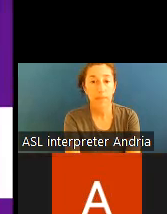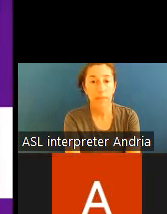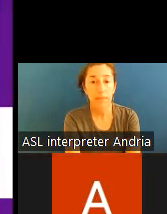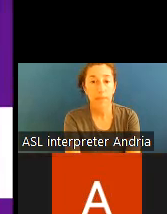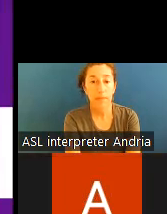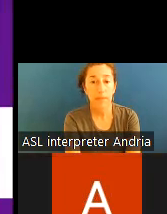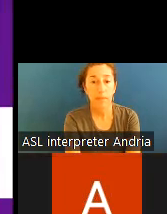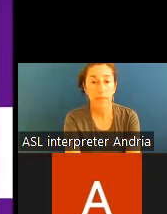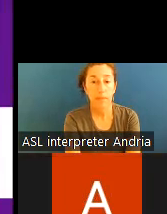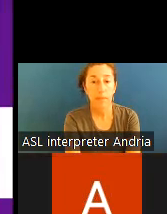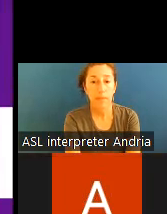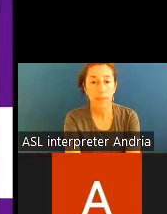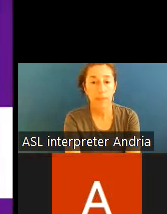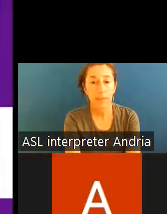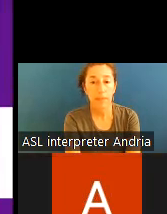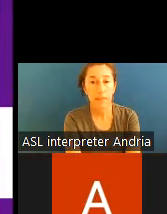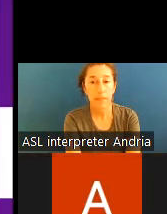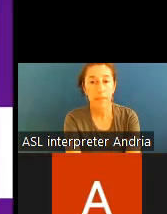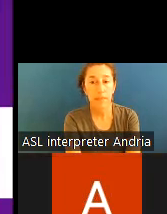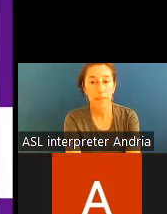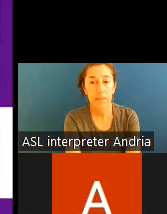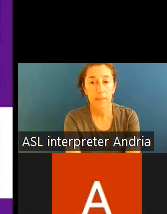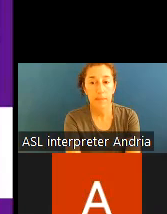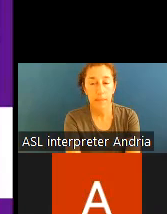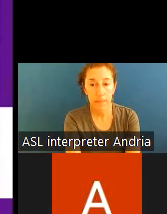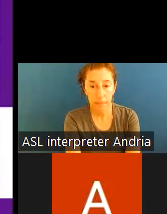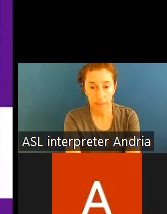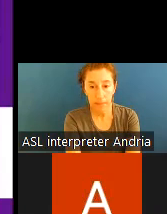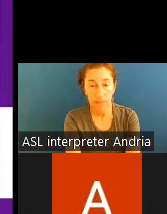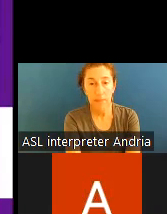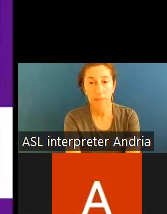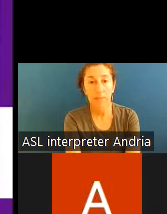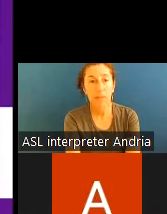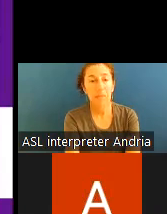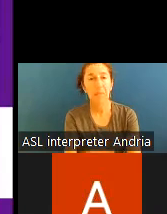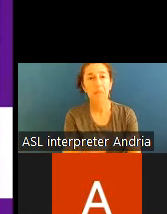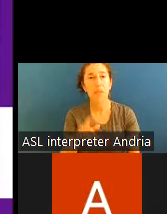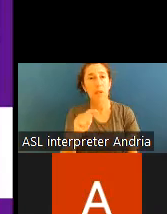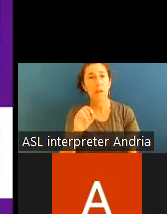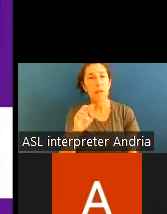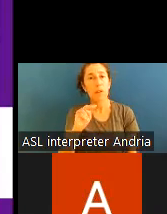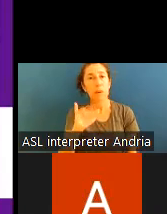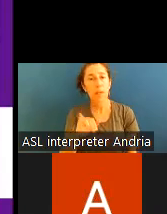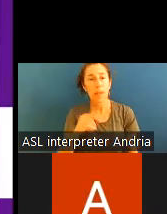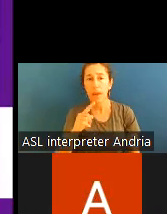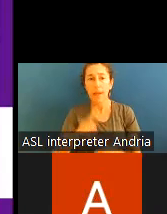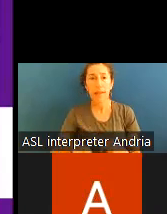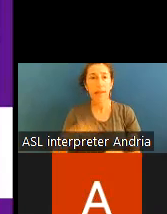Nope, even when I removed the spotlight, when I removed my spotlight, I don't see it all. I see are the ASL